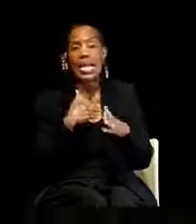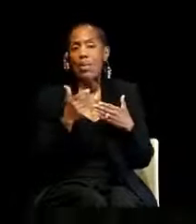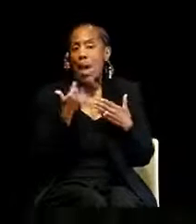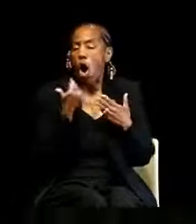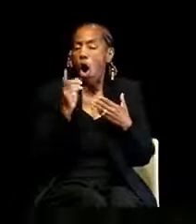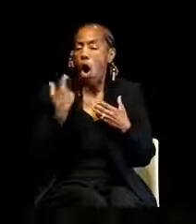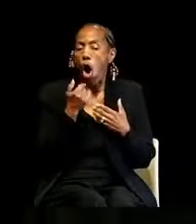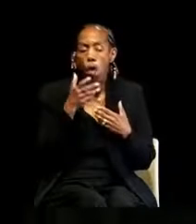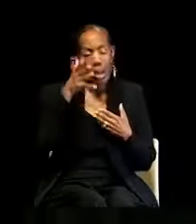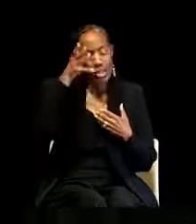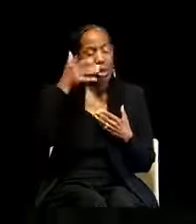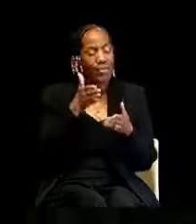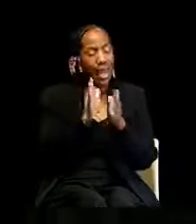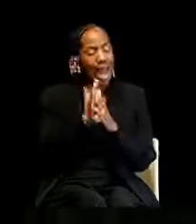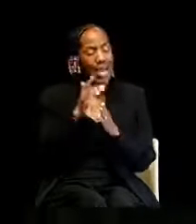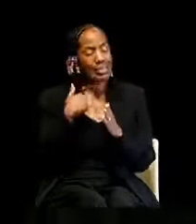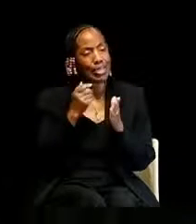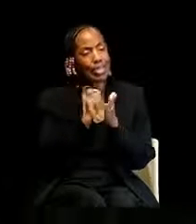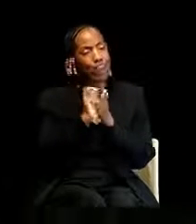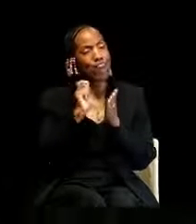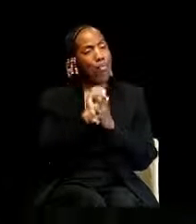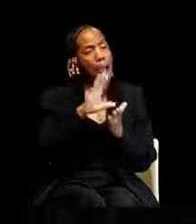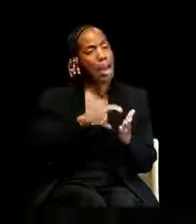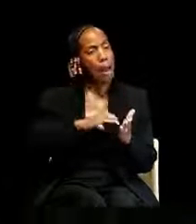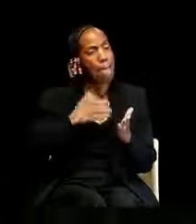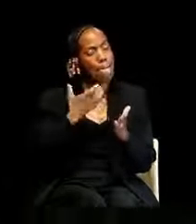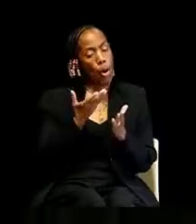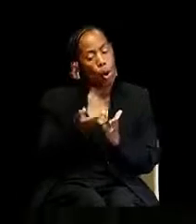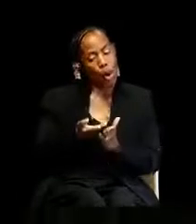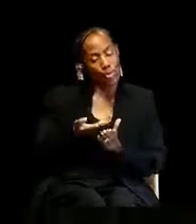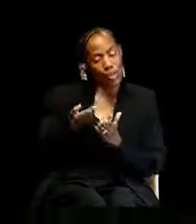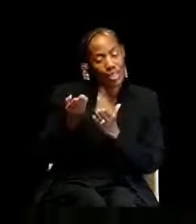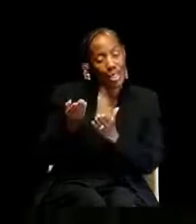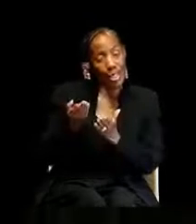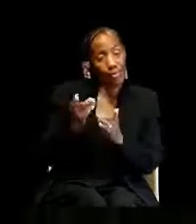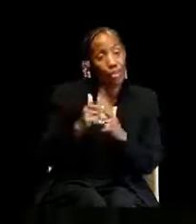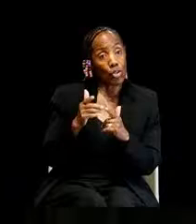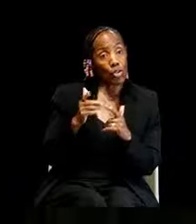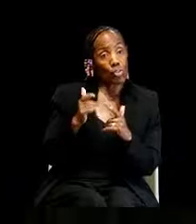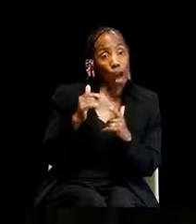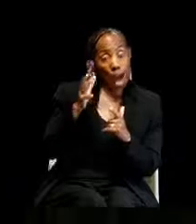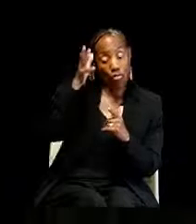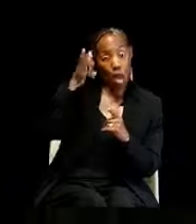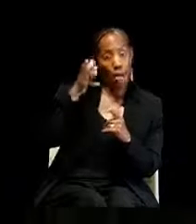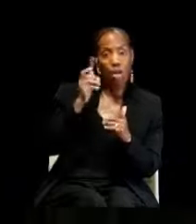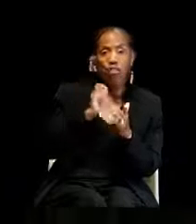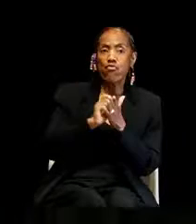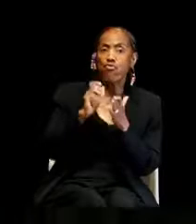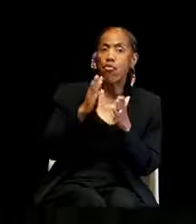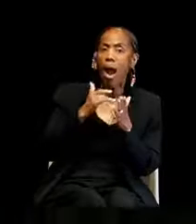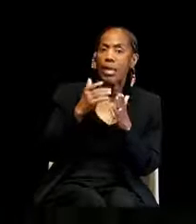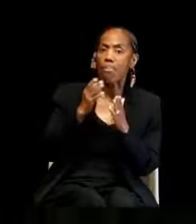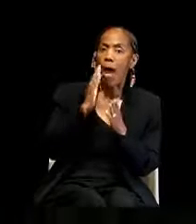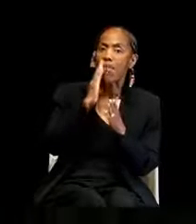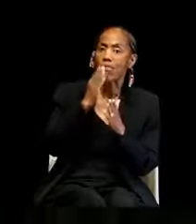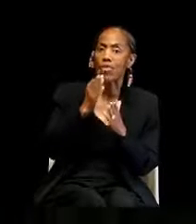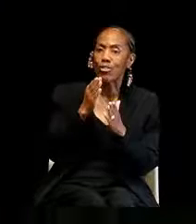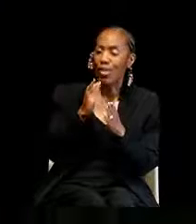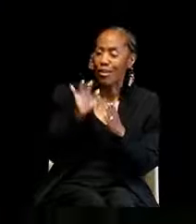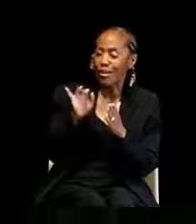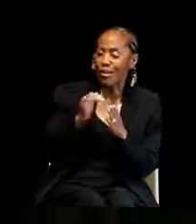would always request that I wrote him a poem, because to him, writing would be my portion just as it was